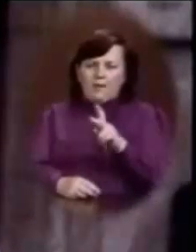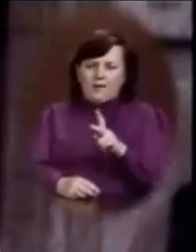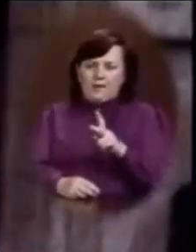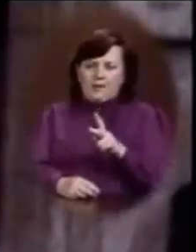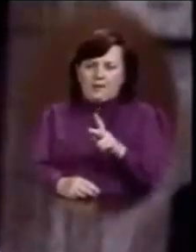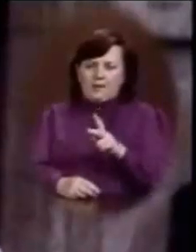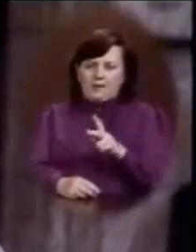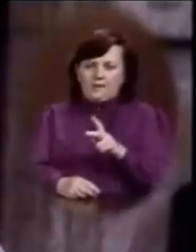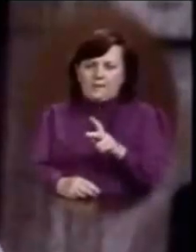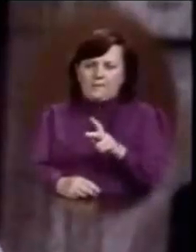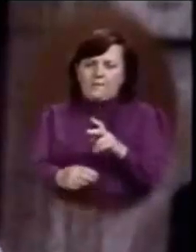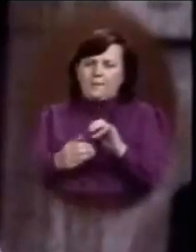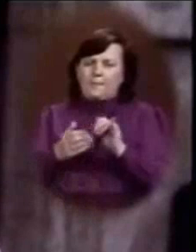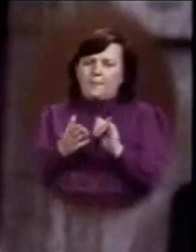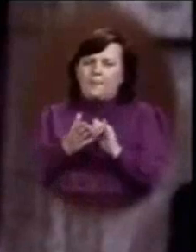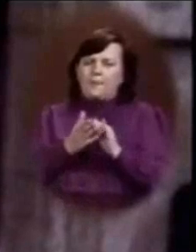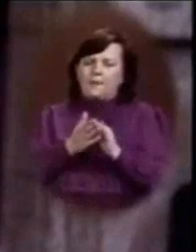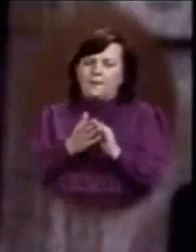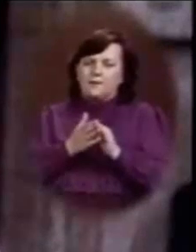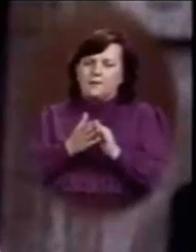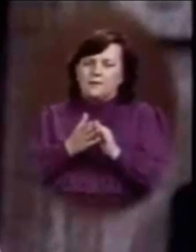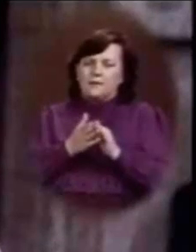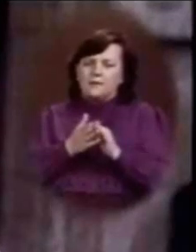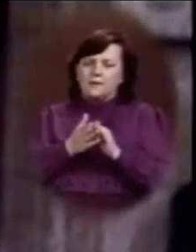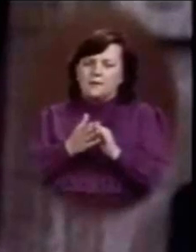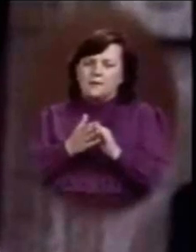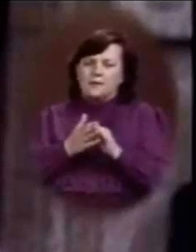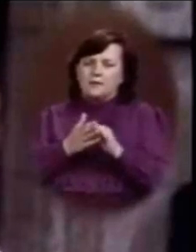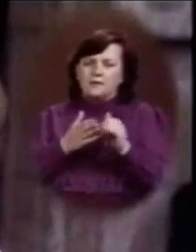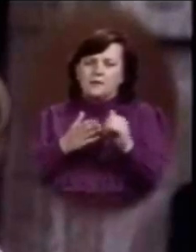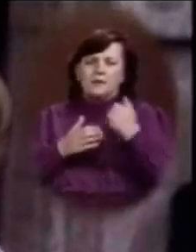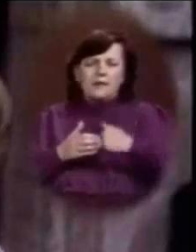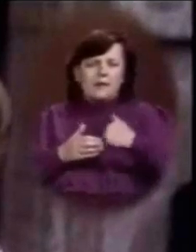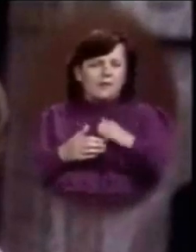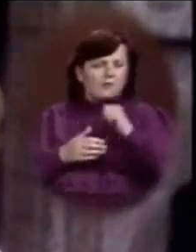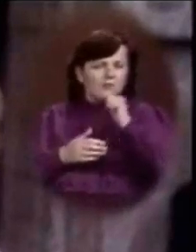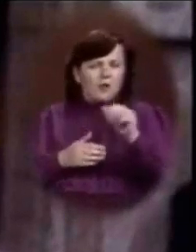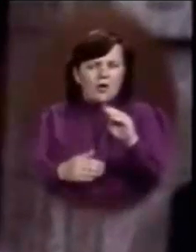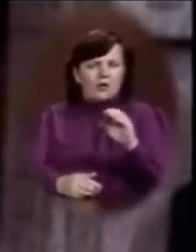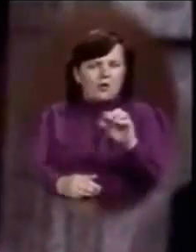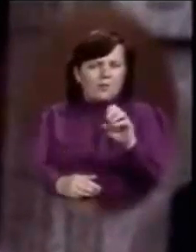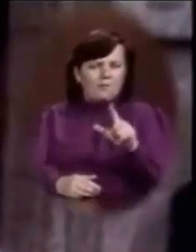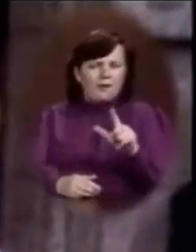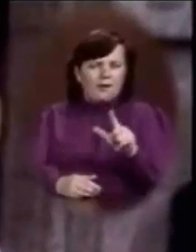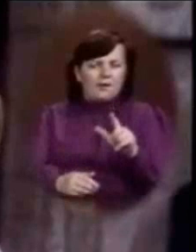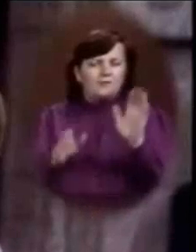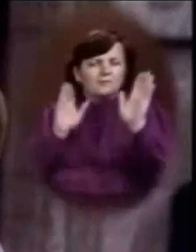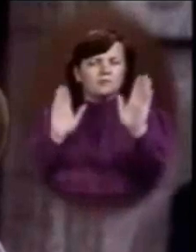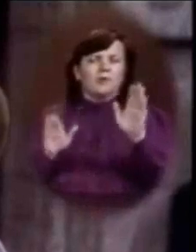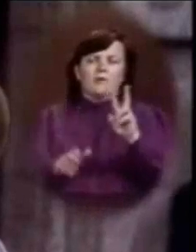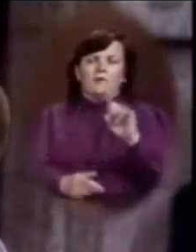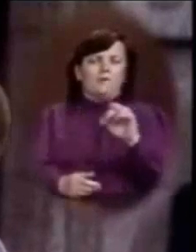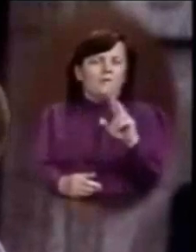than the personal income of half the world's people. And even Canada is not a model of absolute